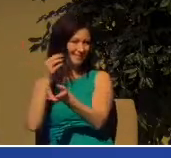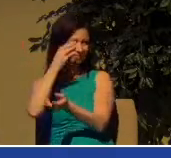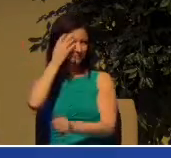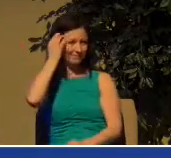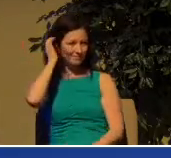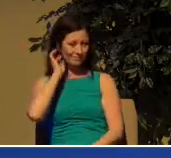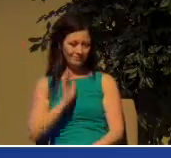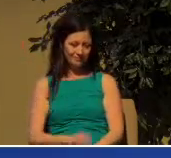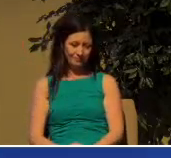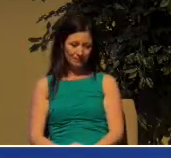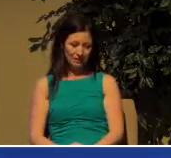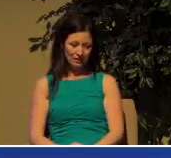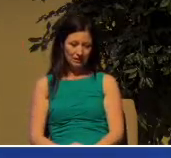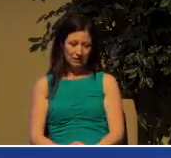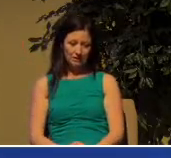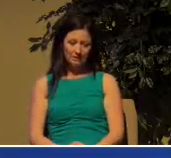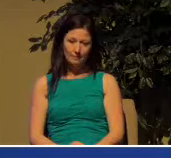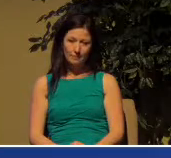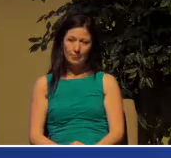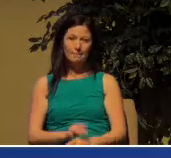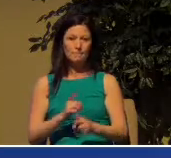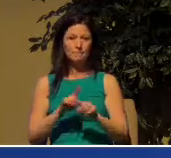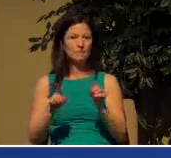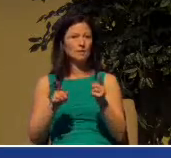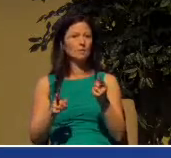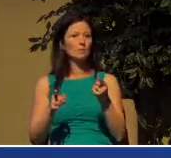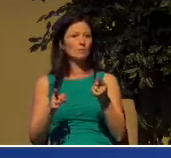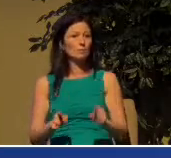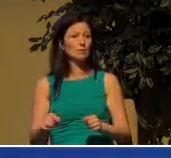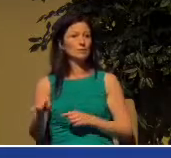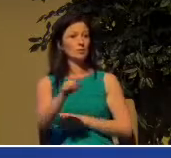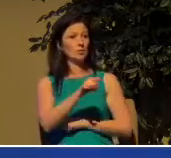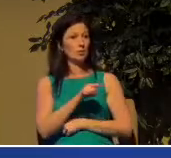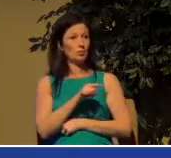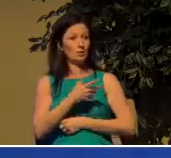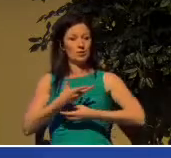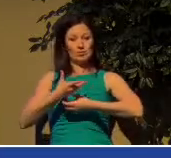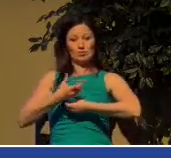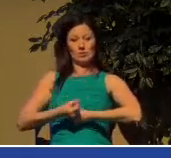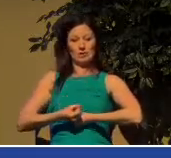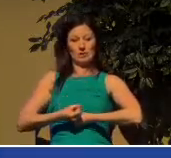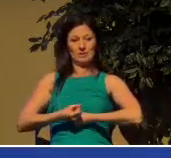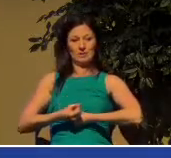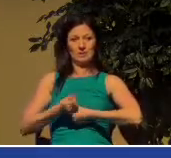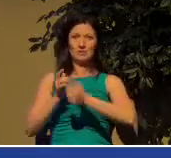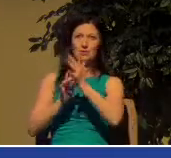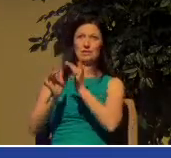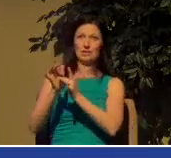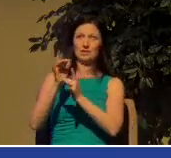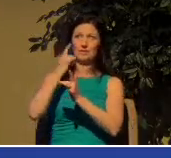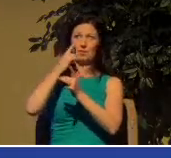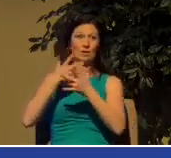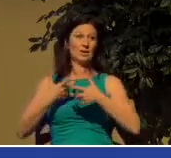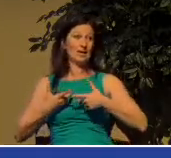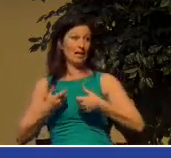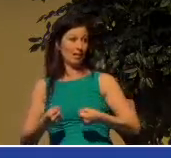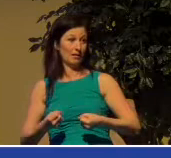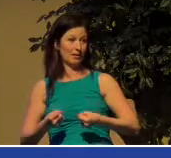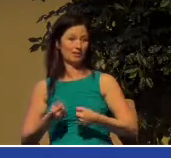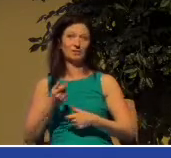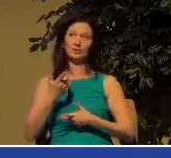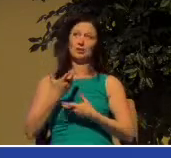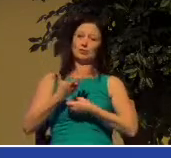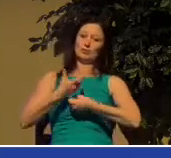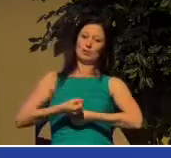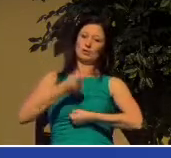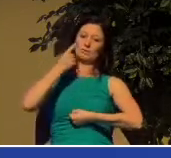in our hearts, and we start trusting Him for healing, or we start trusting Him for our children, or we start trusting Him for